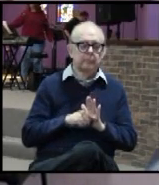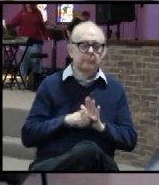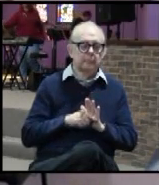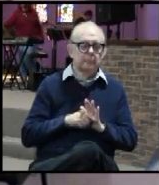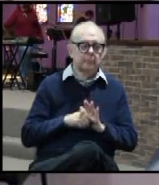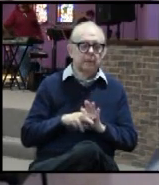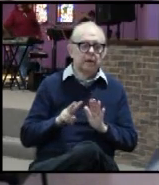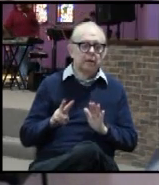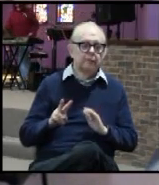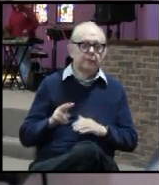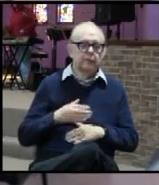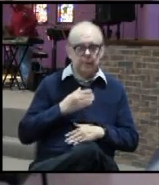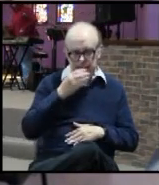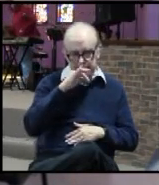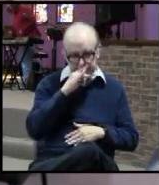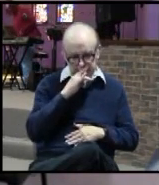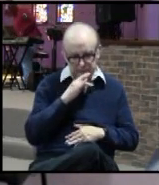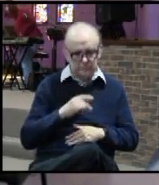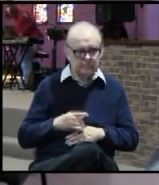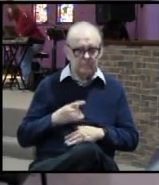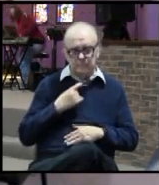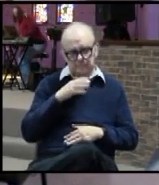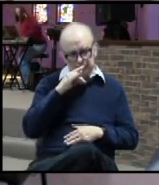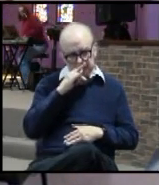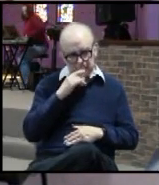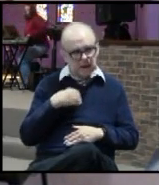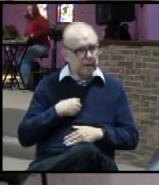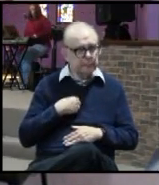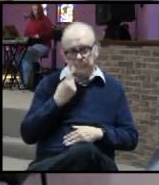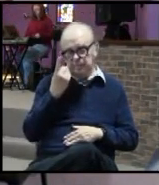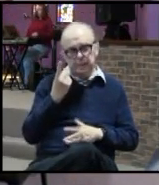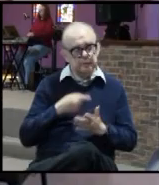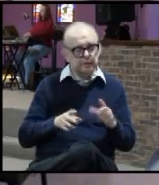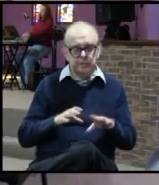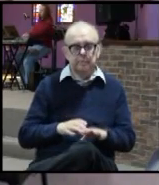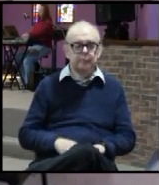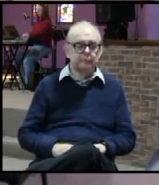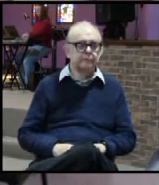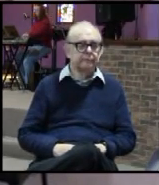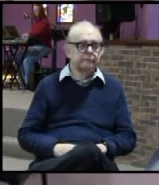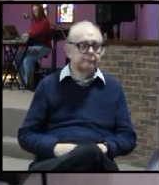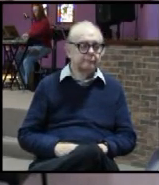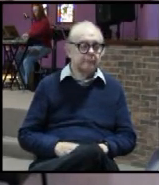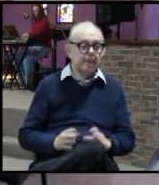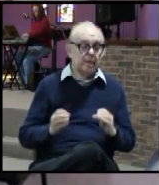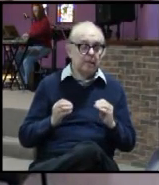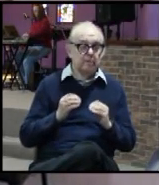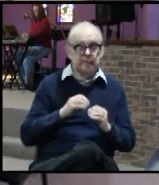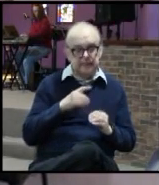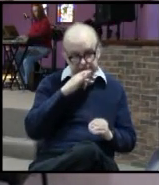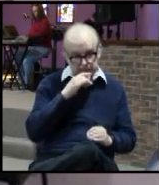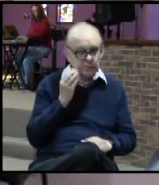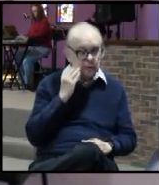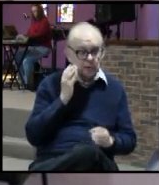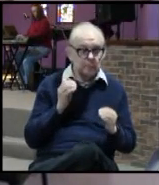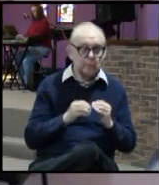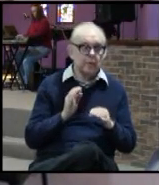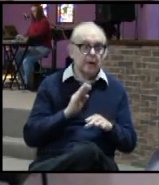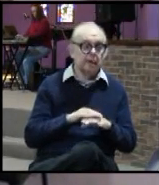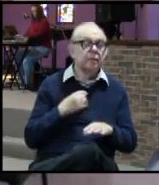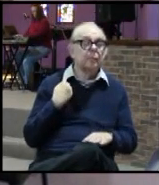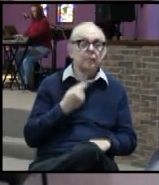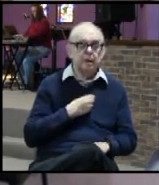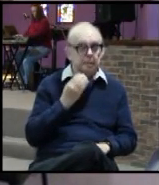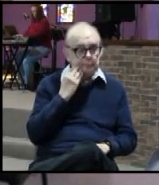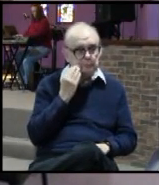young kids. And some people will say, little kids have no clue what they're doing. They have to know a lot more than we know. The Bible